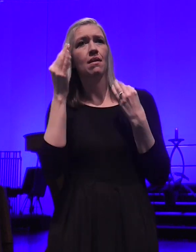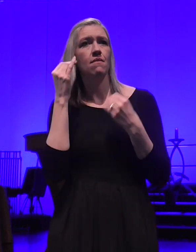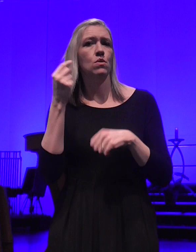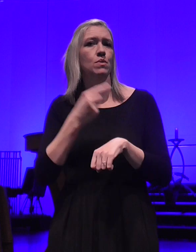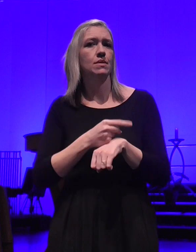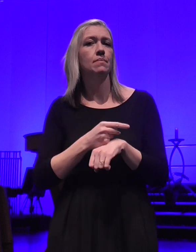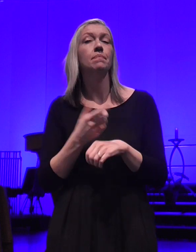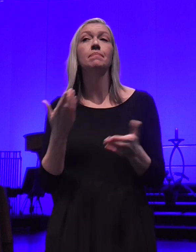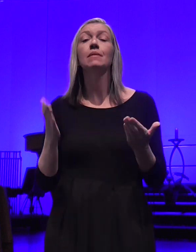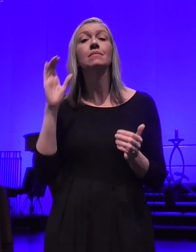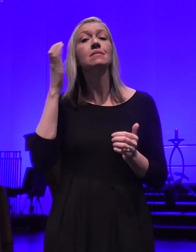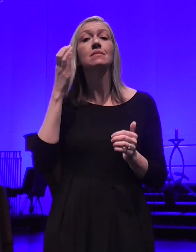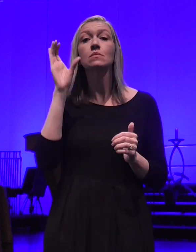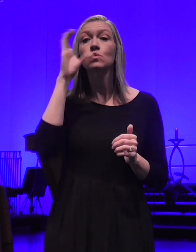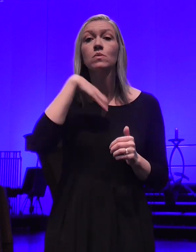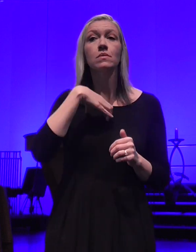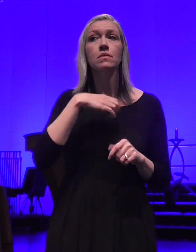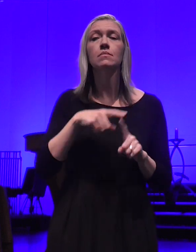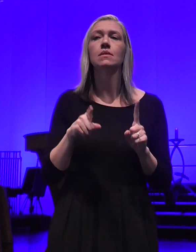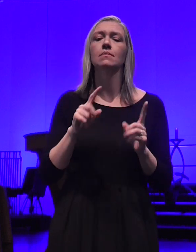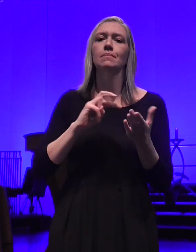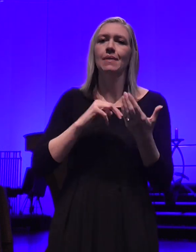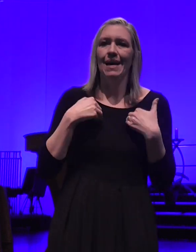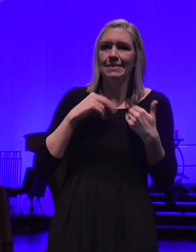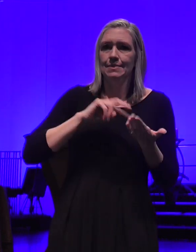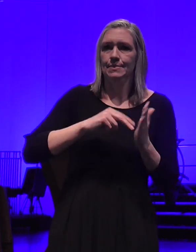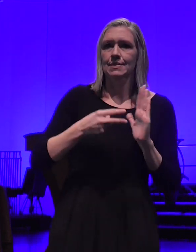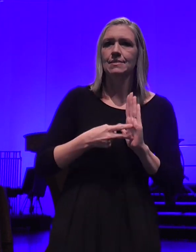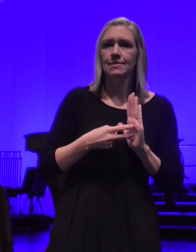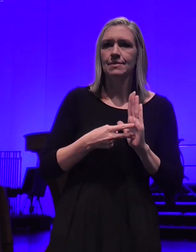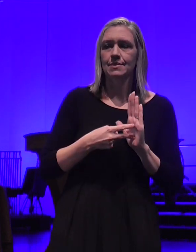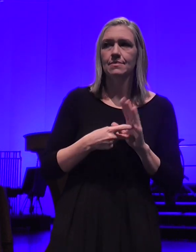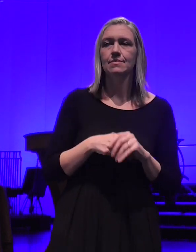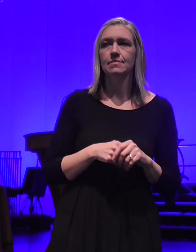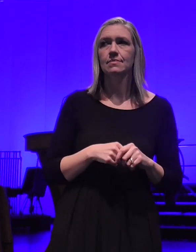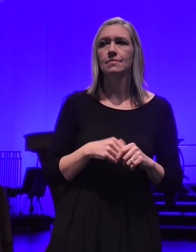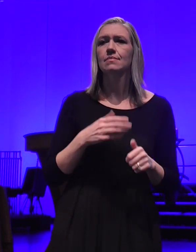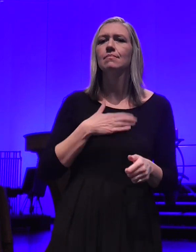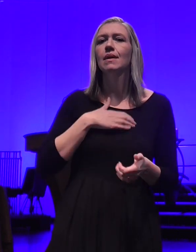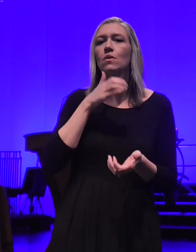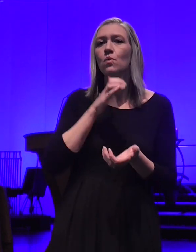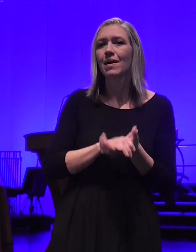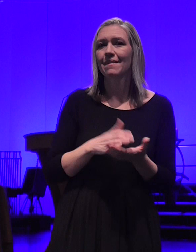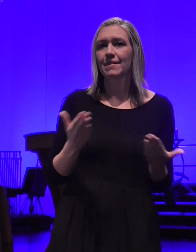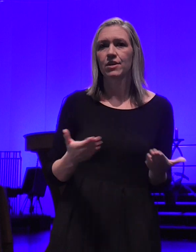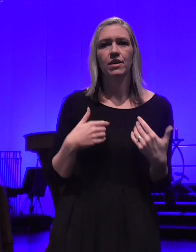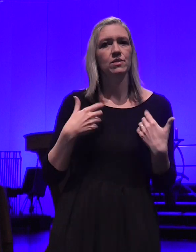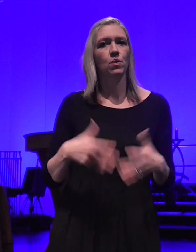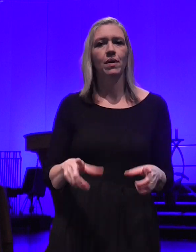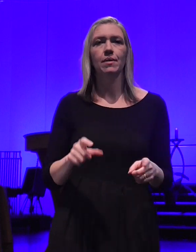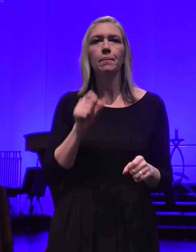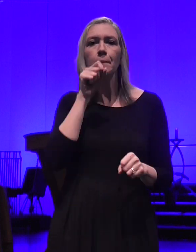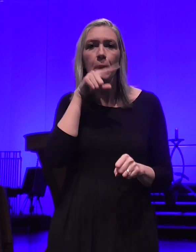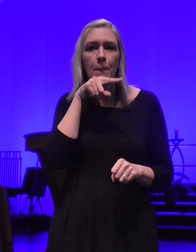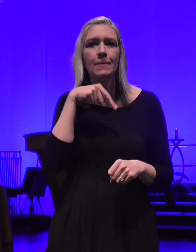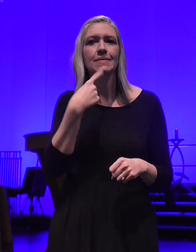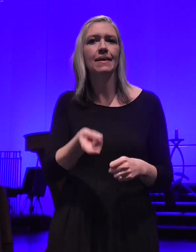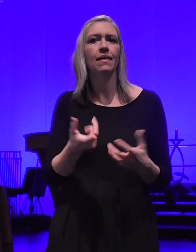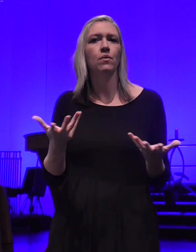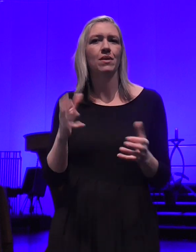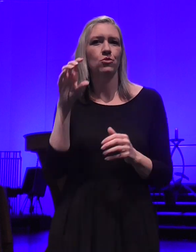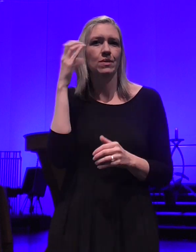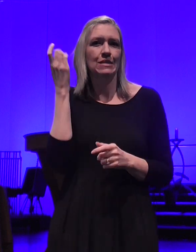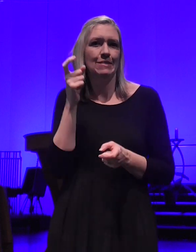It may sound a little weird, but it's meaningful. My wife is here. I don't want to give away any Christmas presents, but